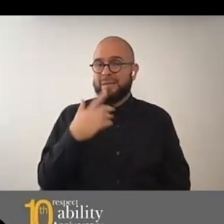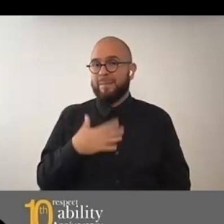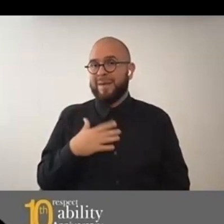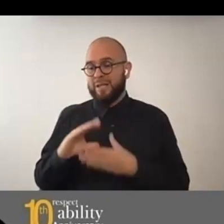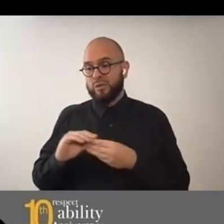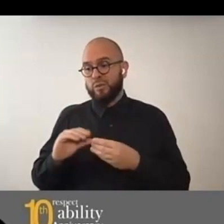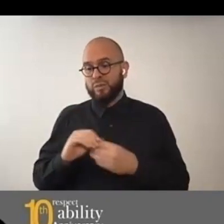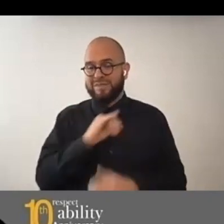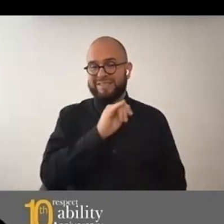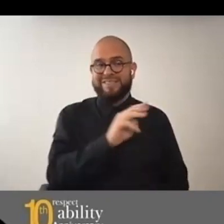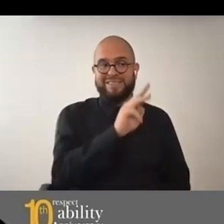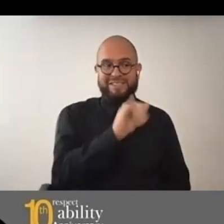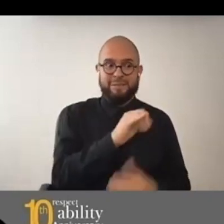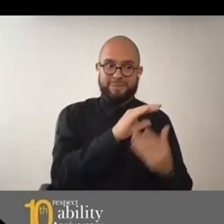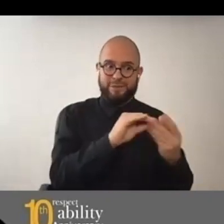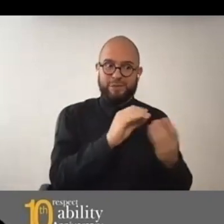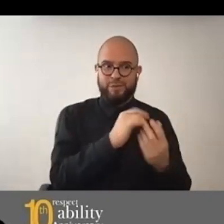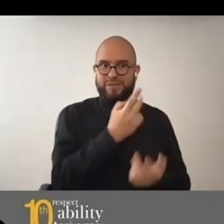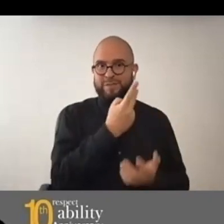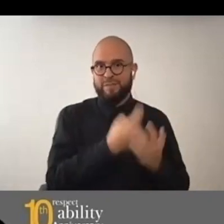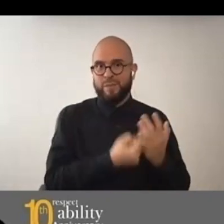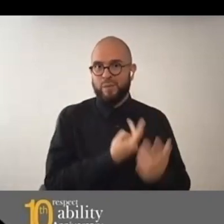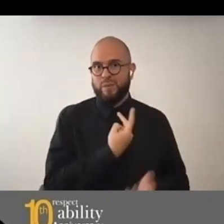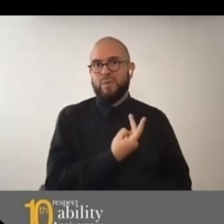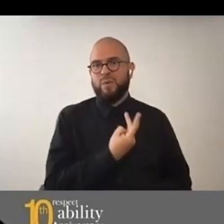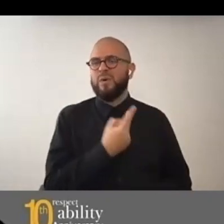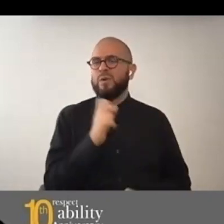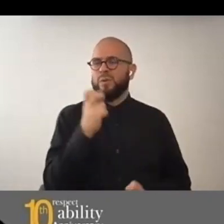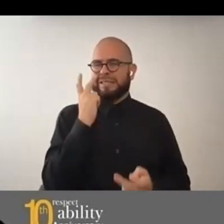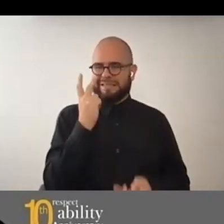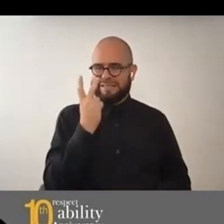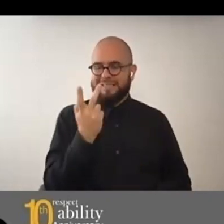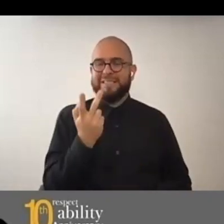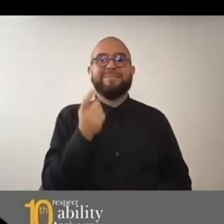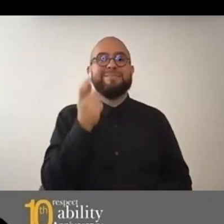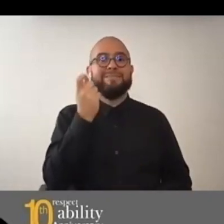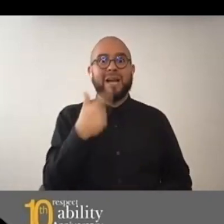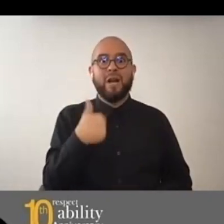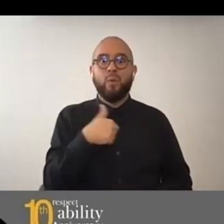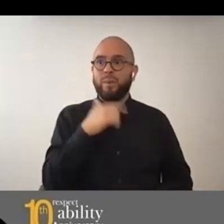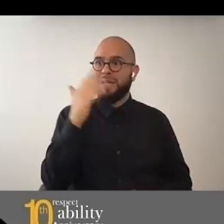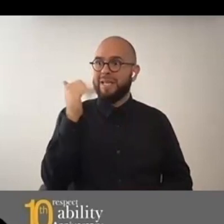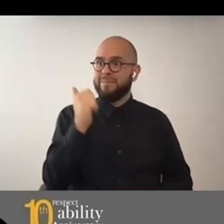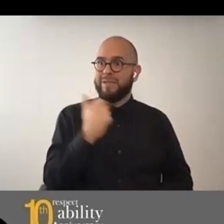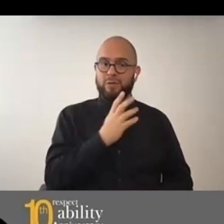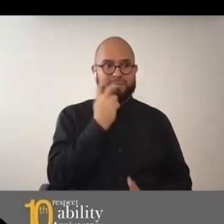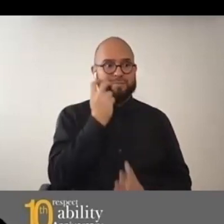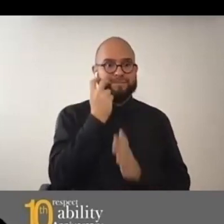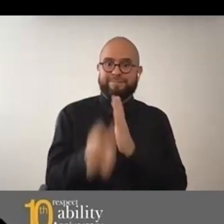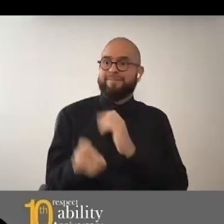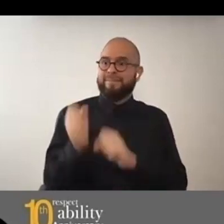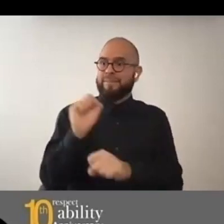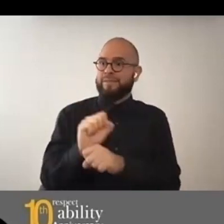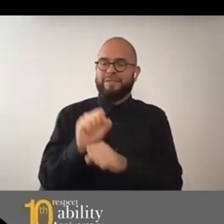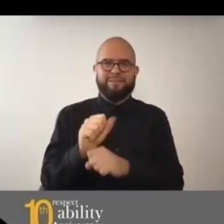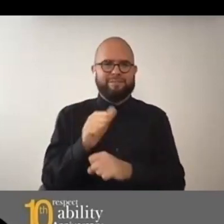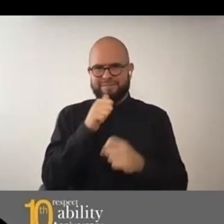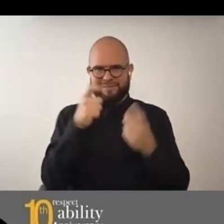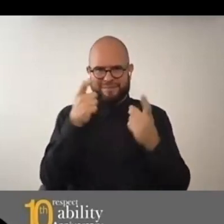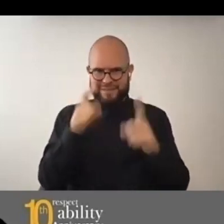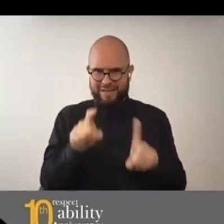that neither of us actually got in the way we expected to, right? In my case, it was